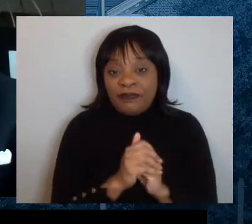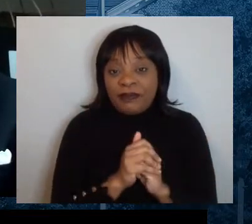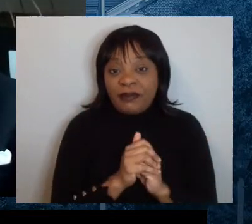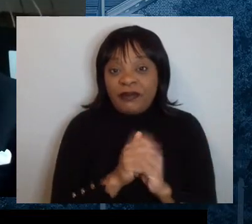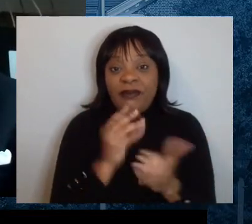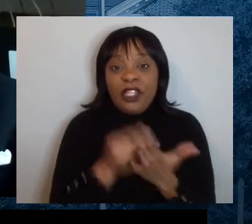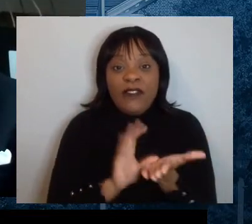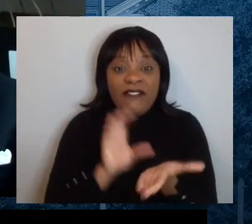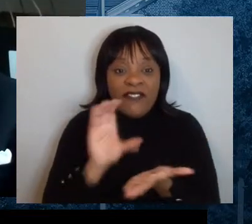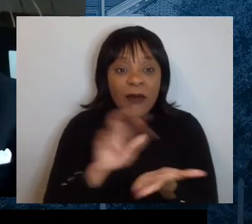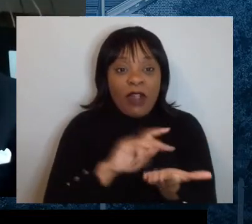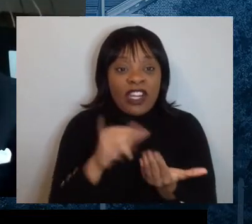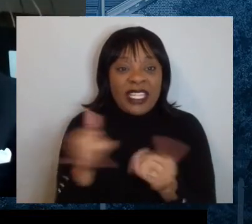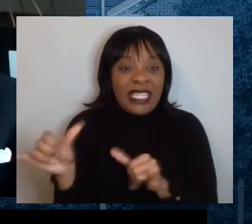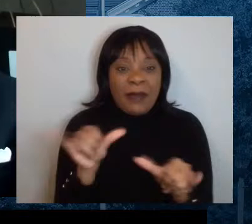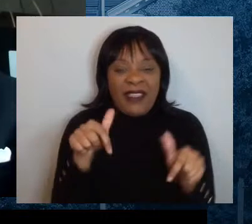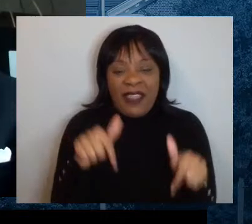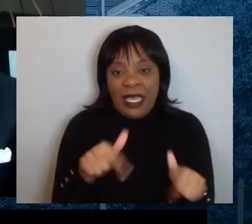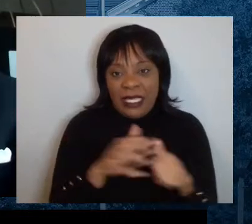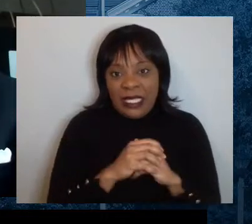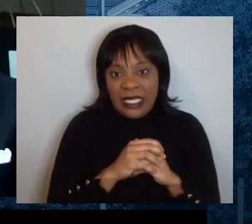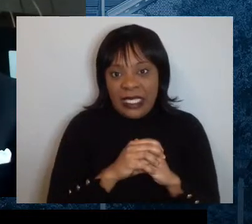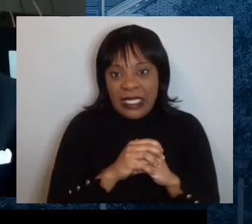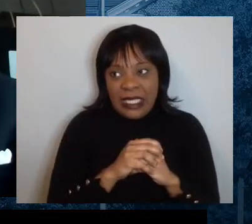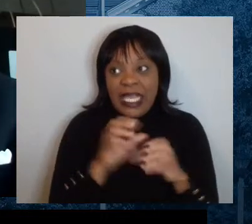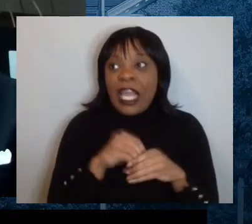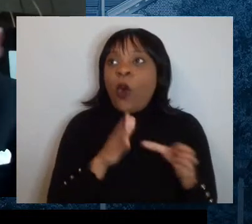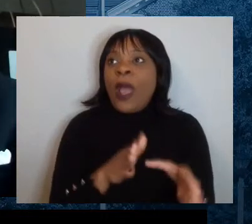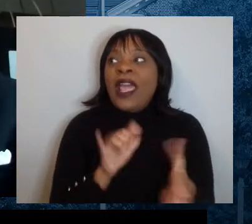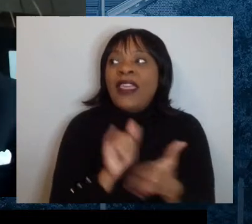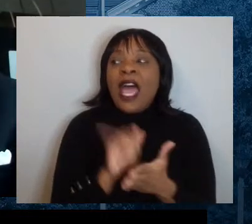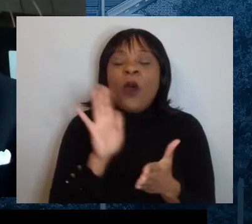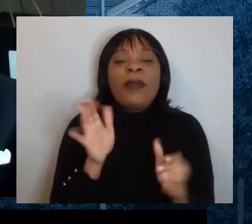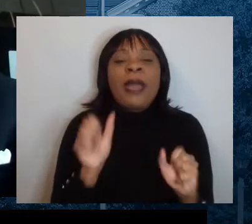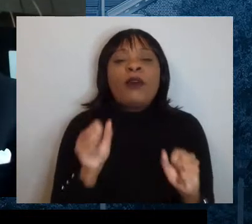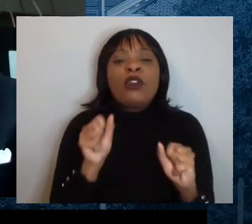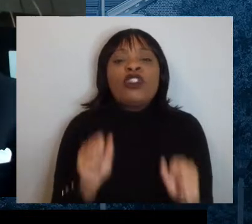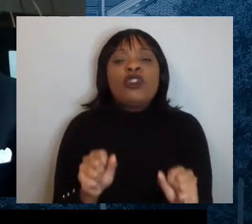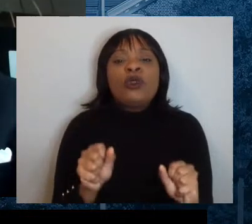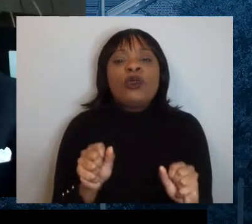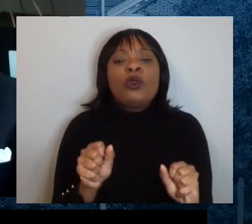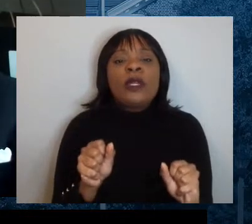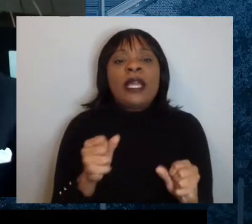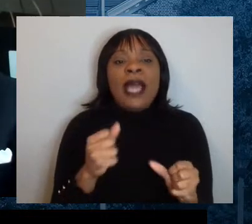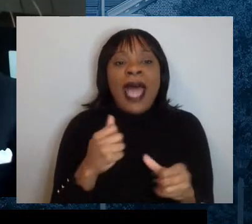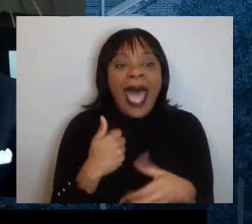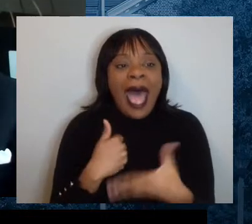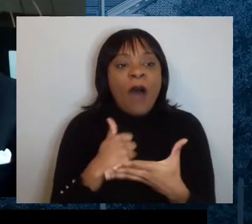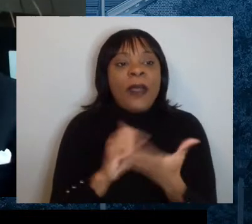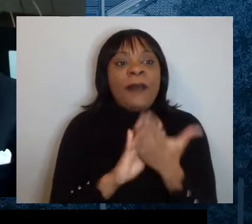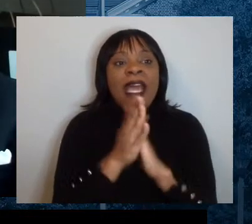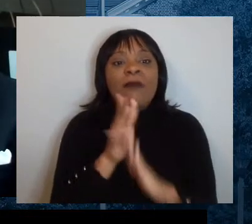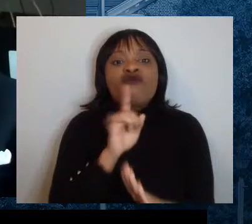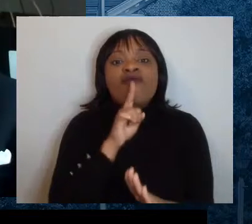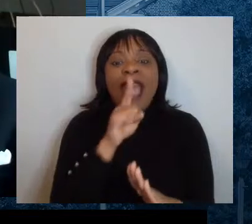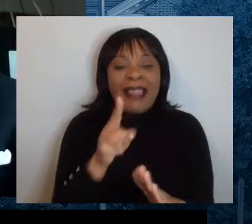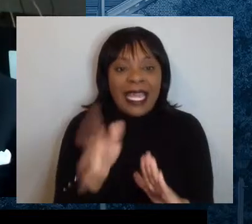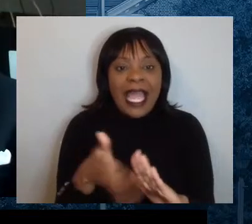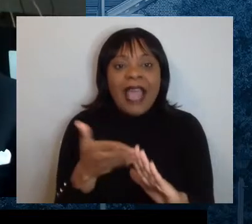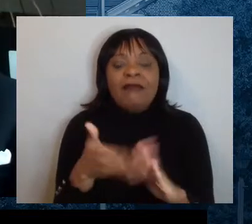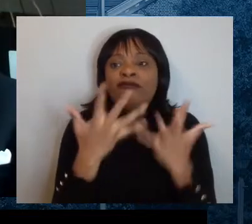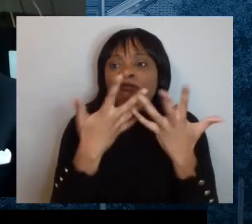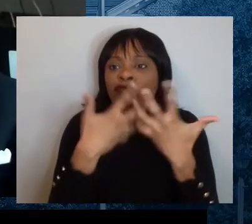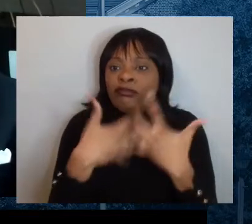like this in a way that'll be able to bring them to fruition way sooner than they otherwise would have